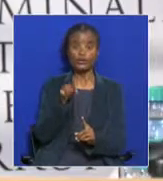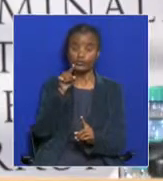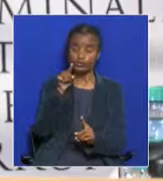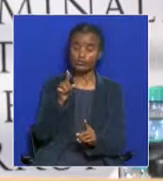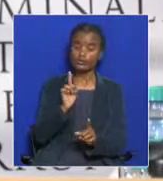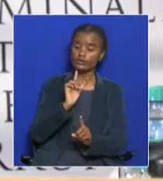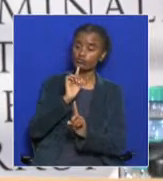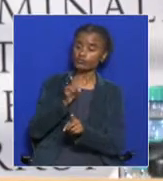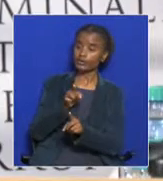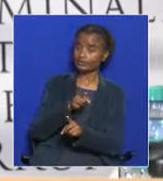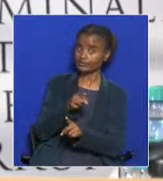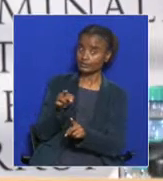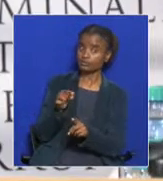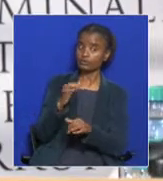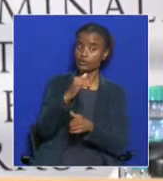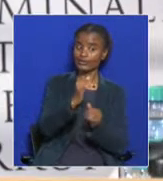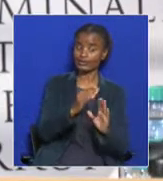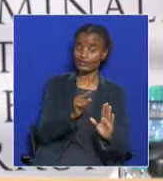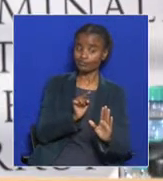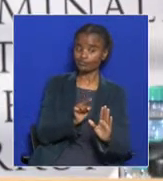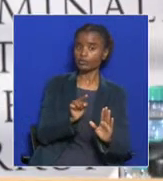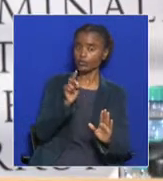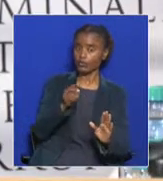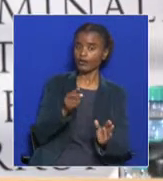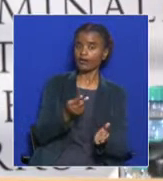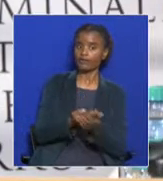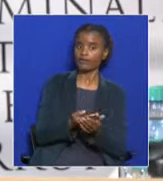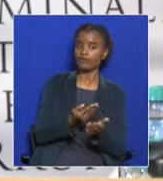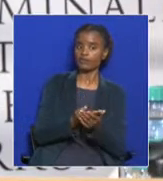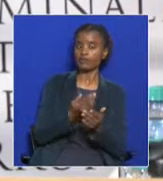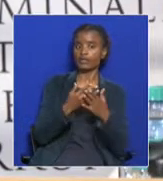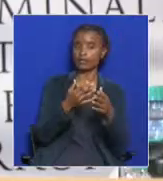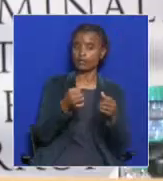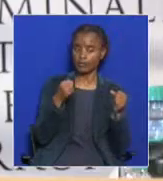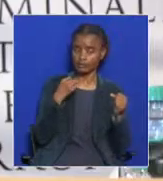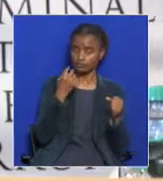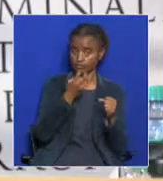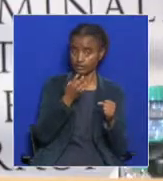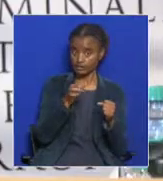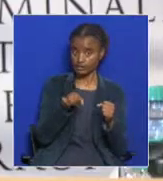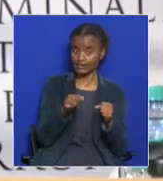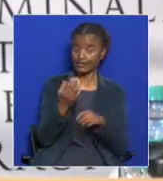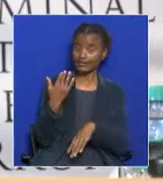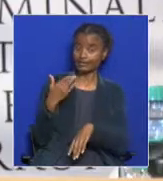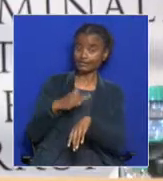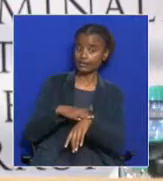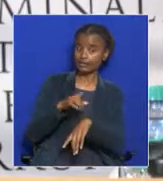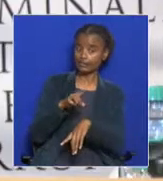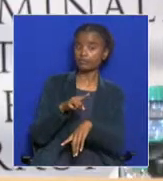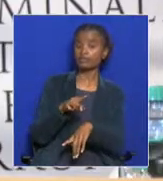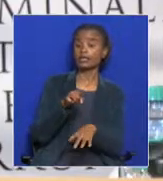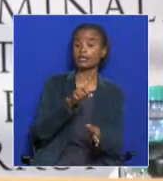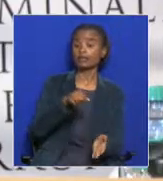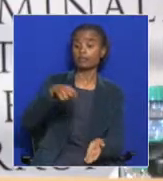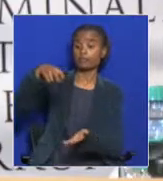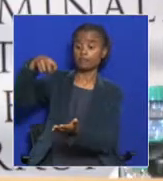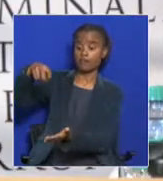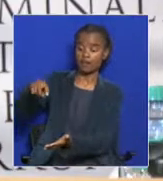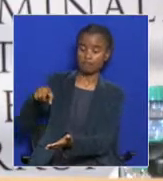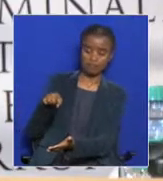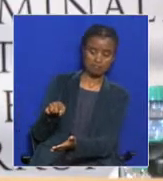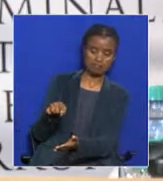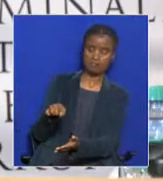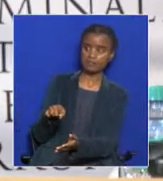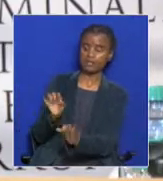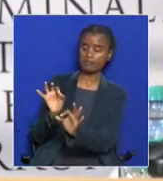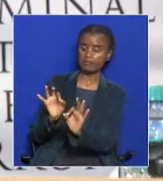you. You are aware at the time that where the point at which they avail it to you is not the designated area. And you shrug